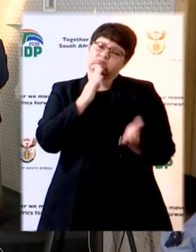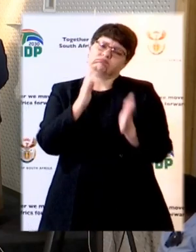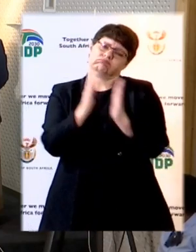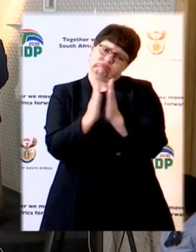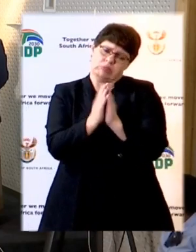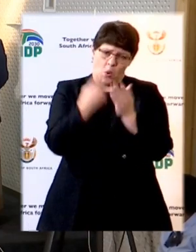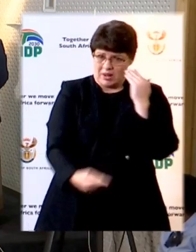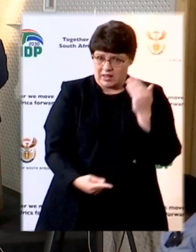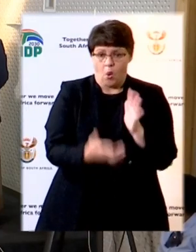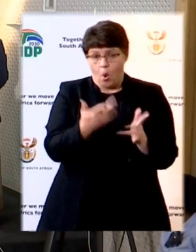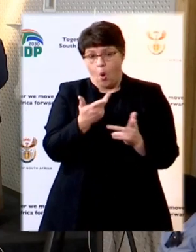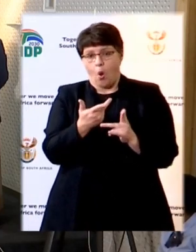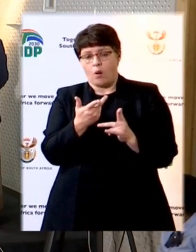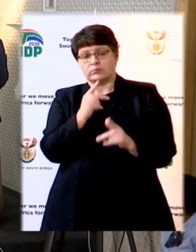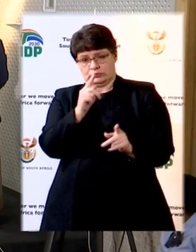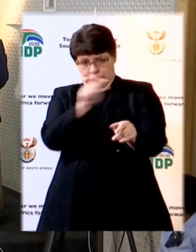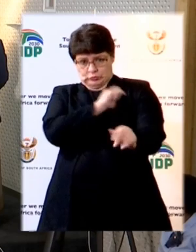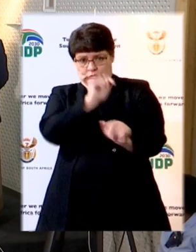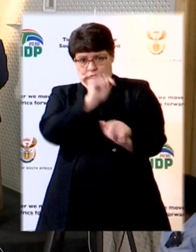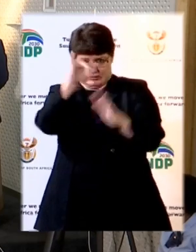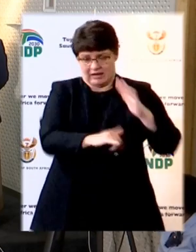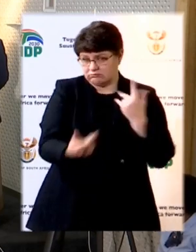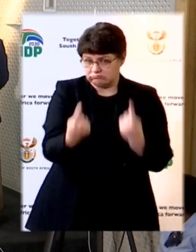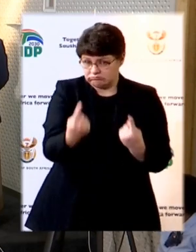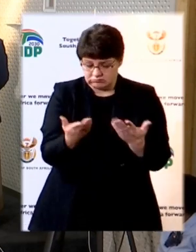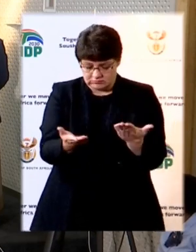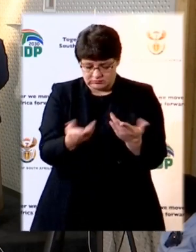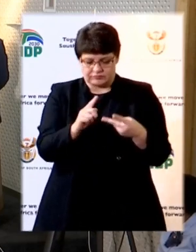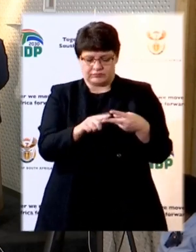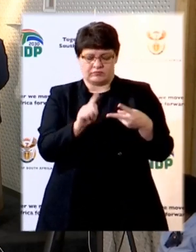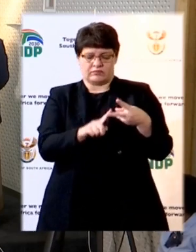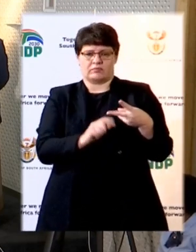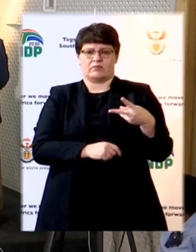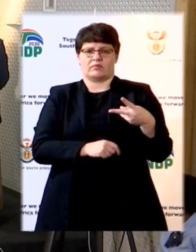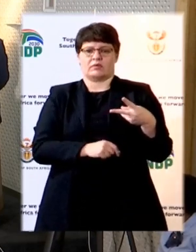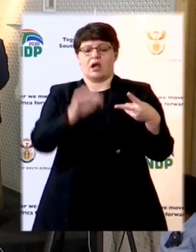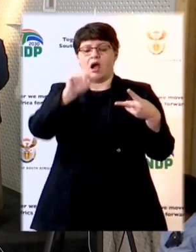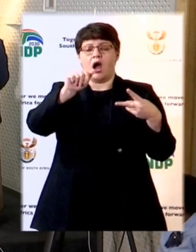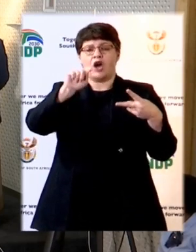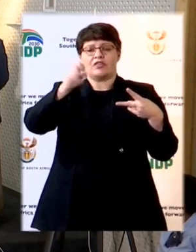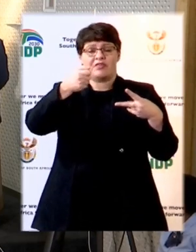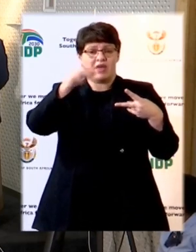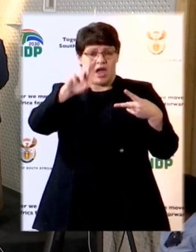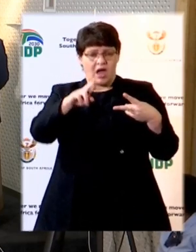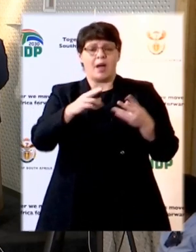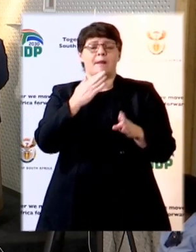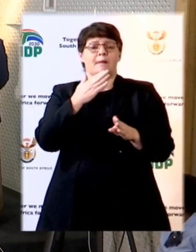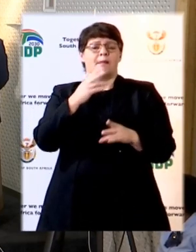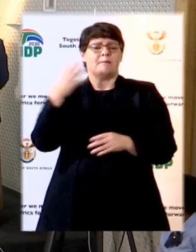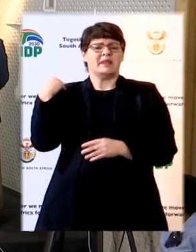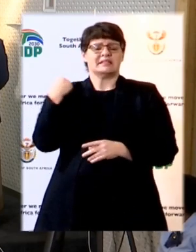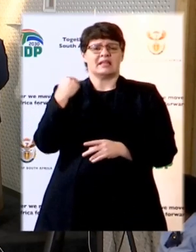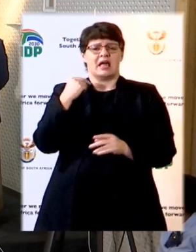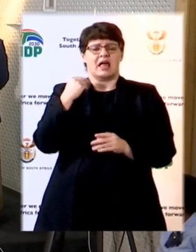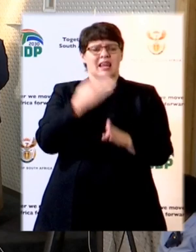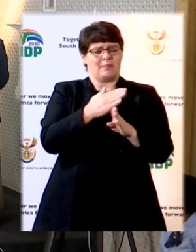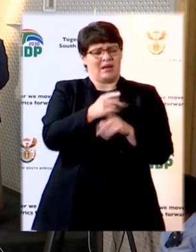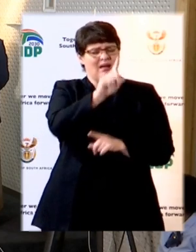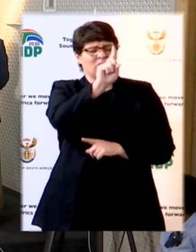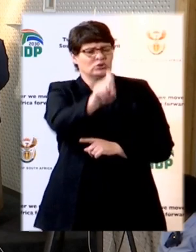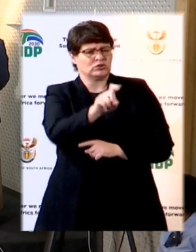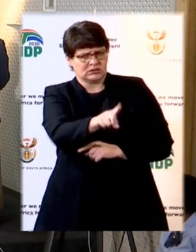recommended? The next question is from Arthur of gadget.co.za to the Minister of Labour. What